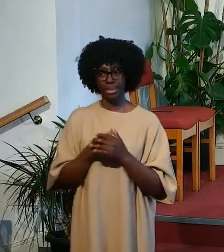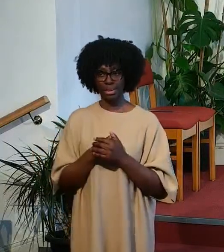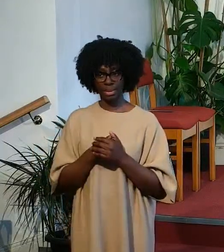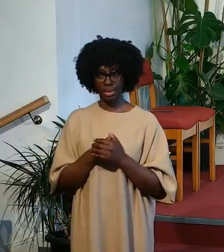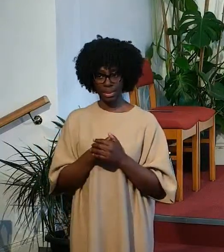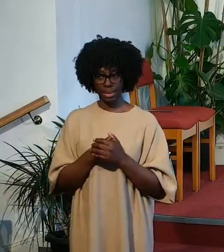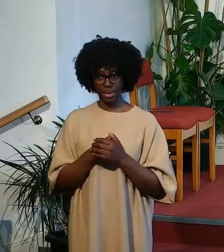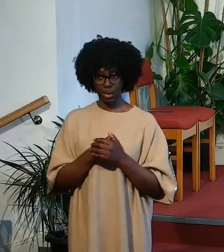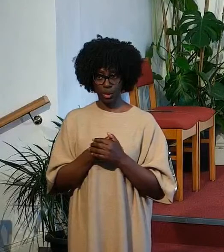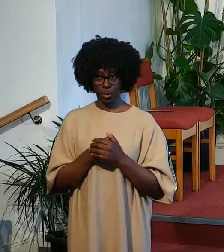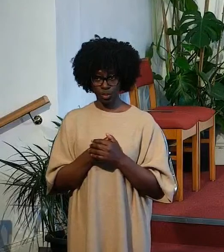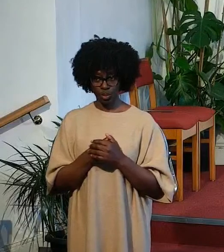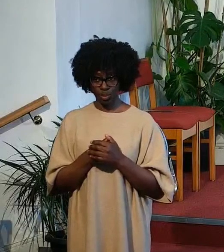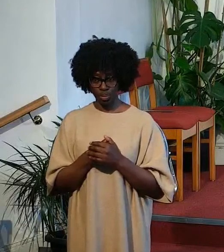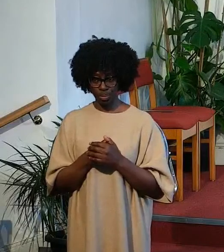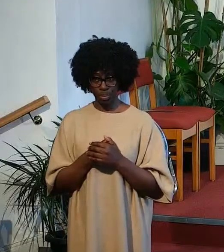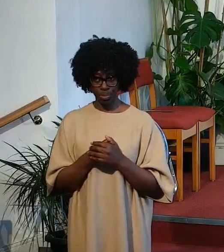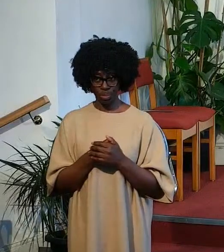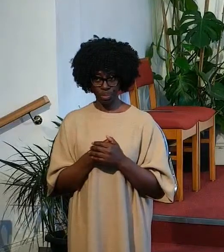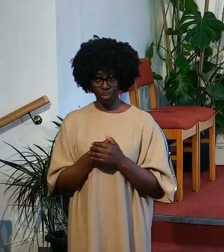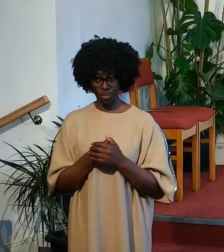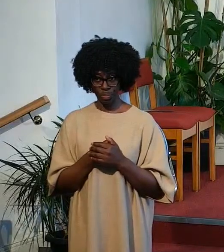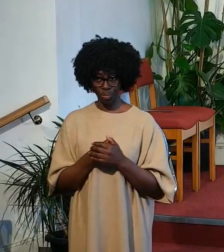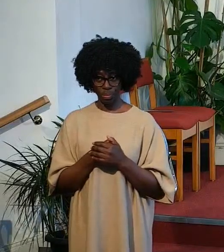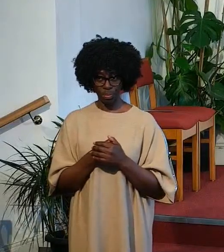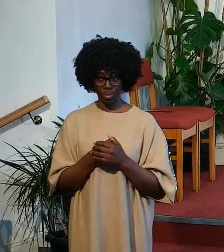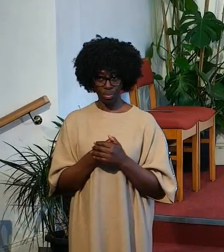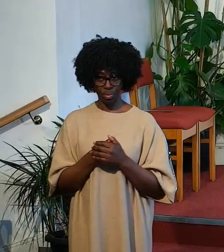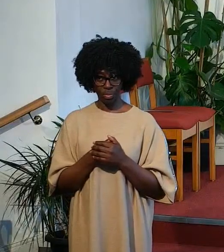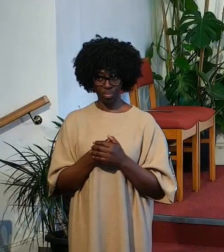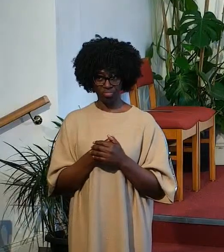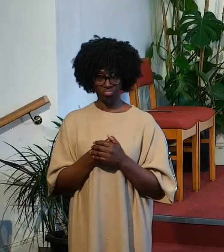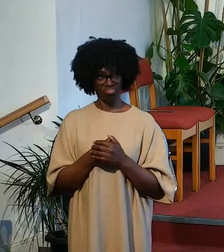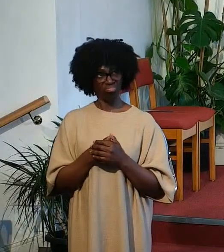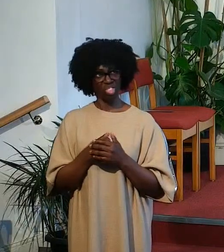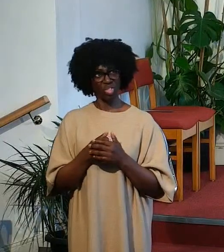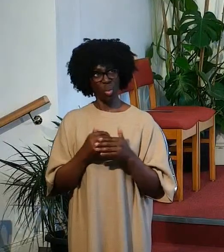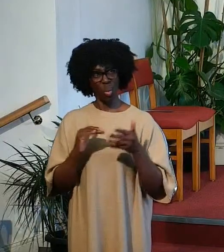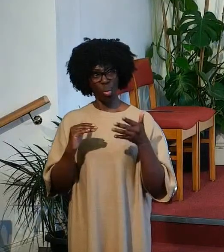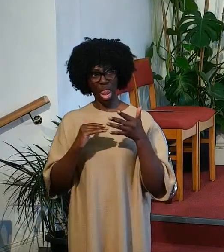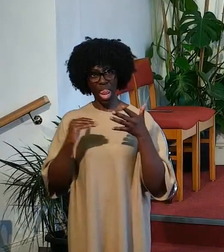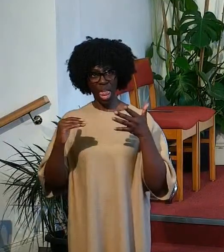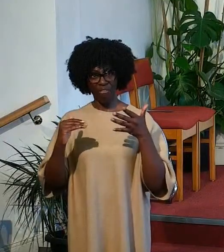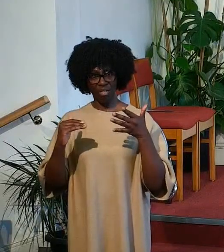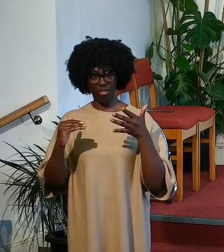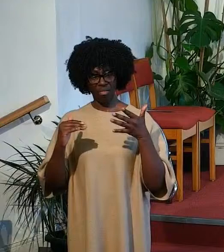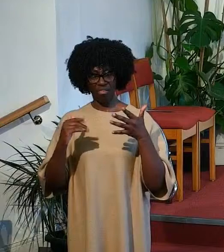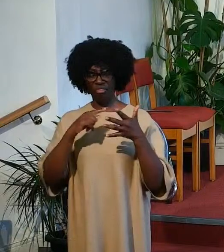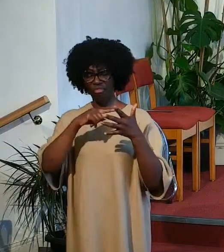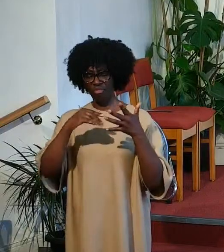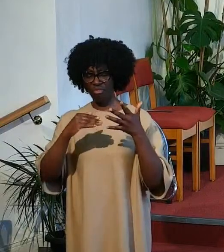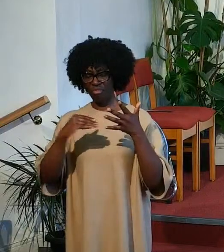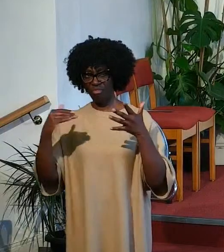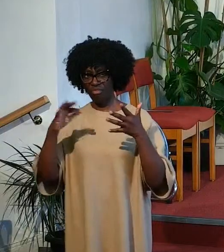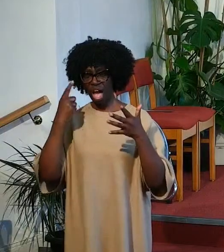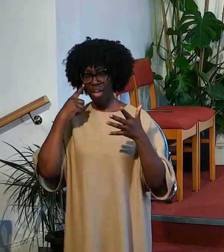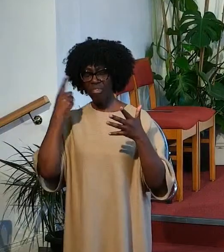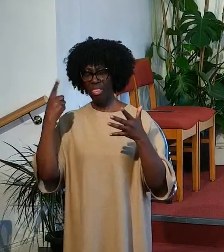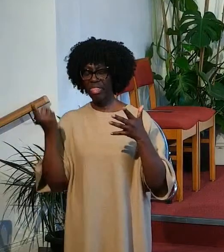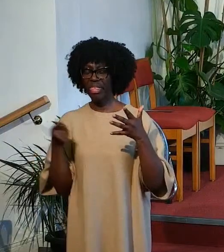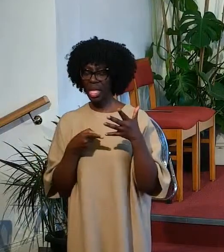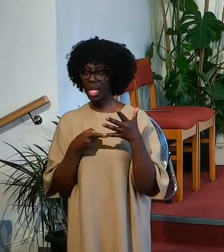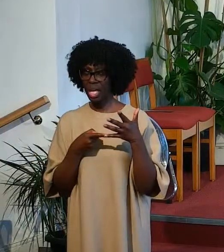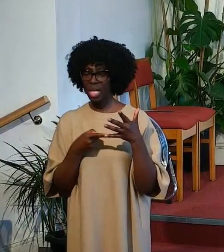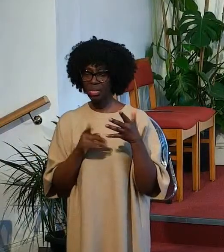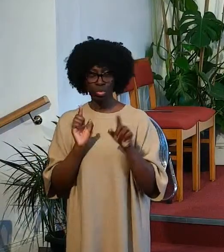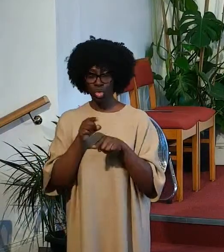has global developmental delay, and I would put her probably at the maximum scenario in that